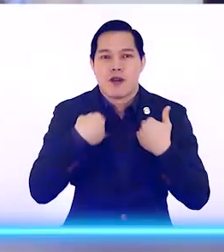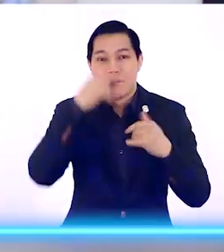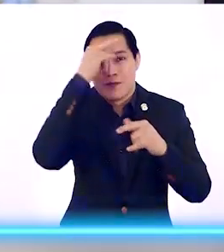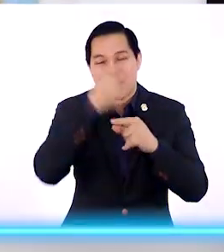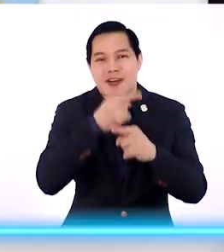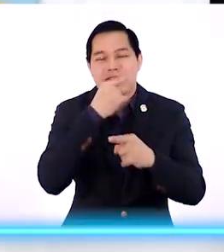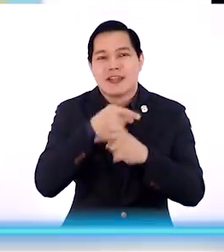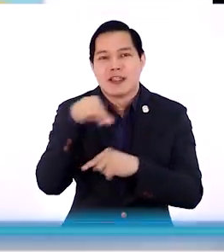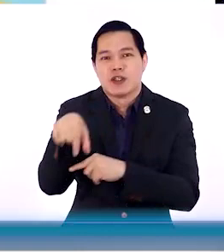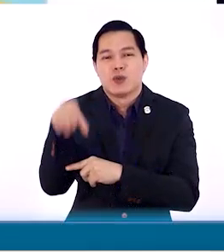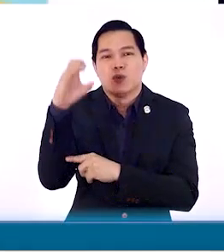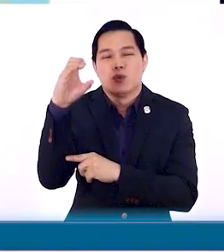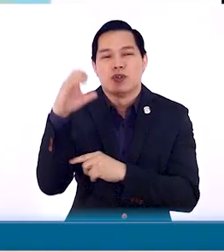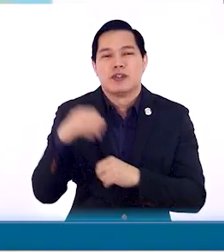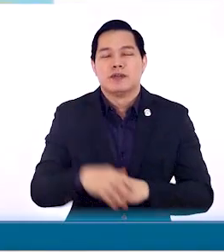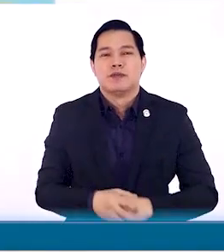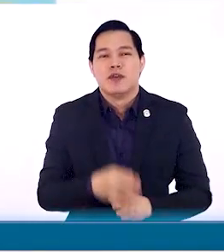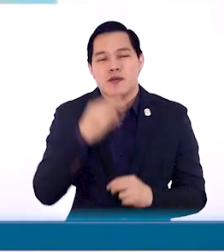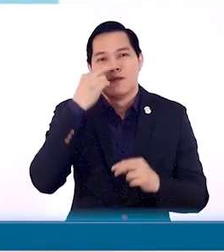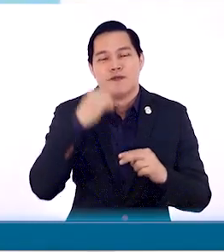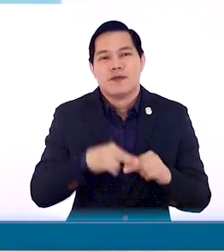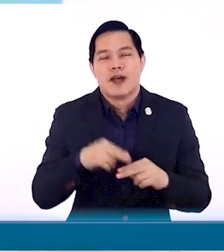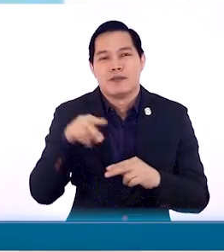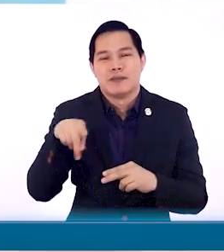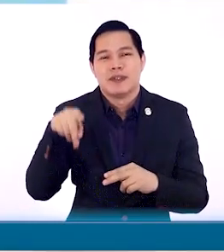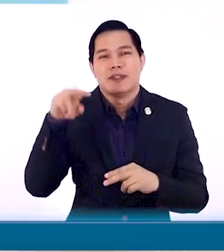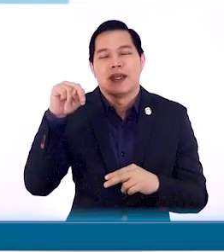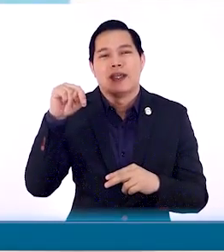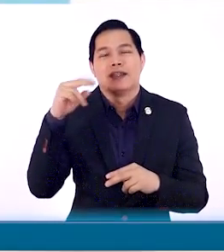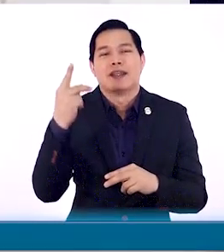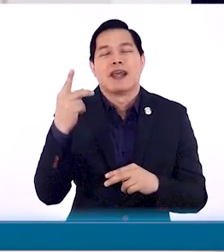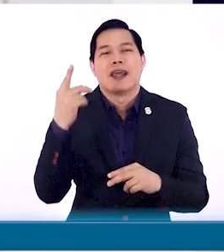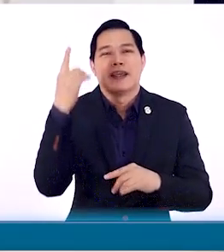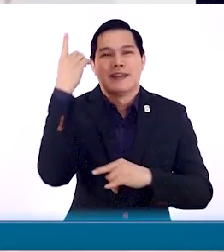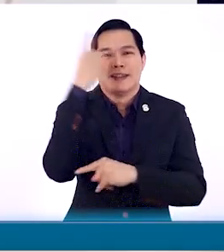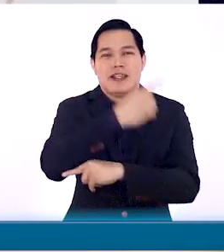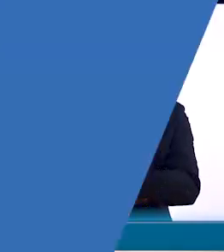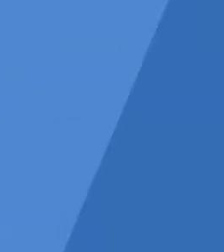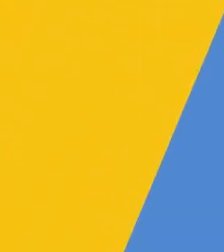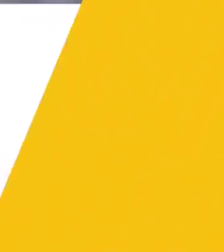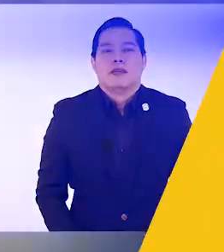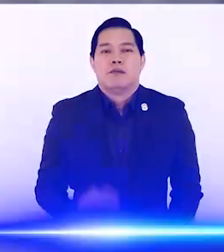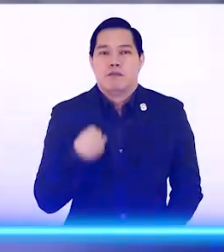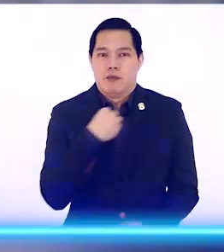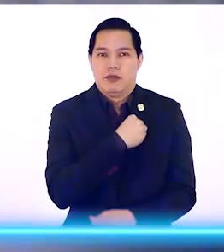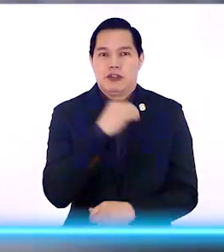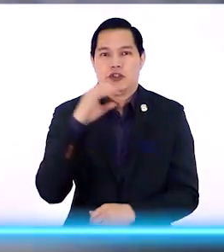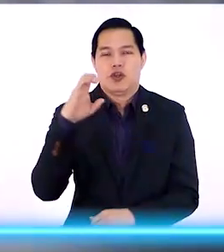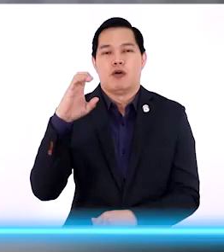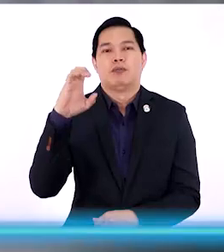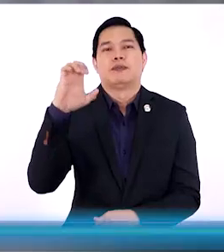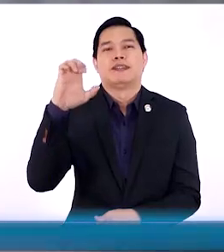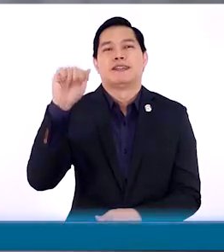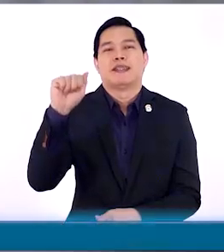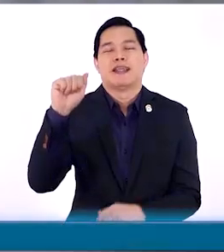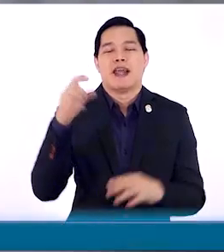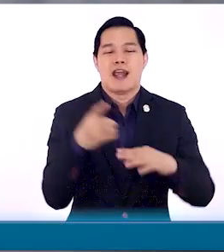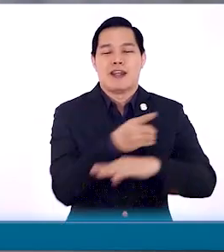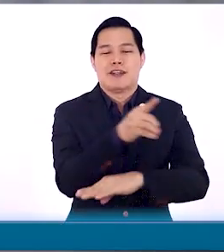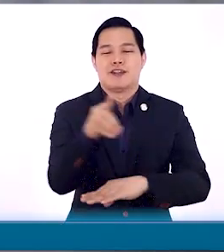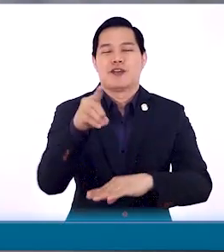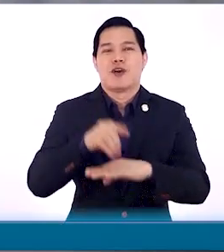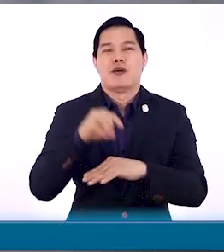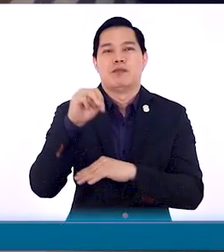Young brethren in the district of Quezon City had fun in PNK Day. Members of CEA in the district